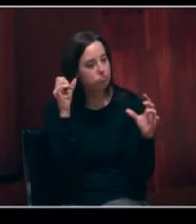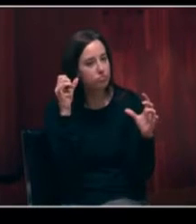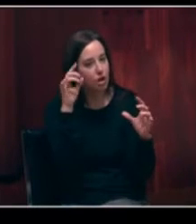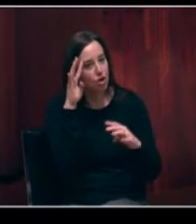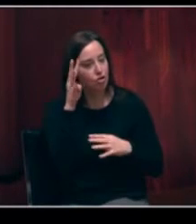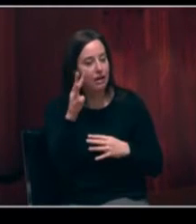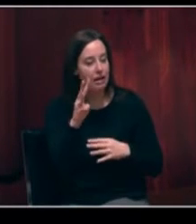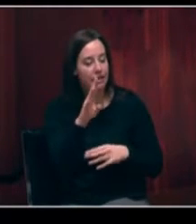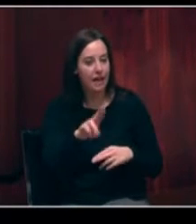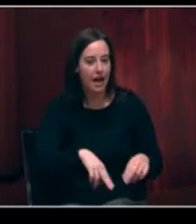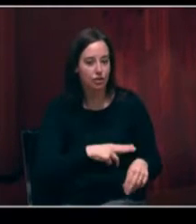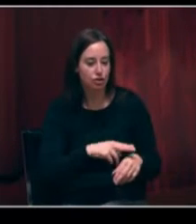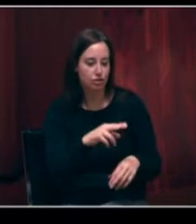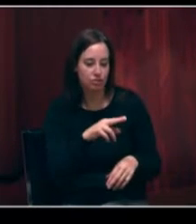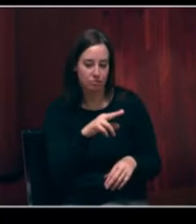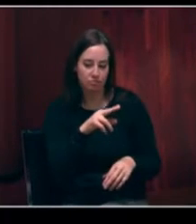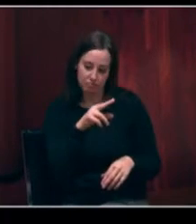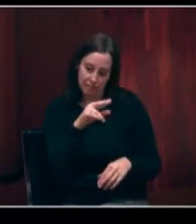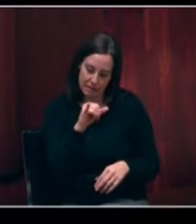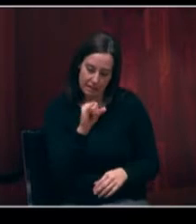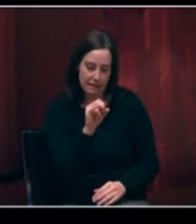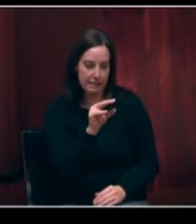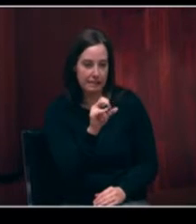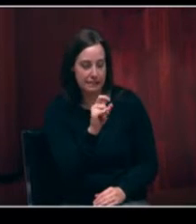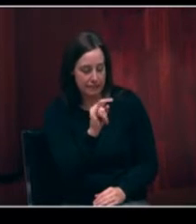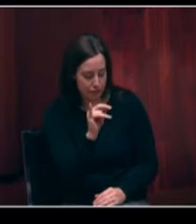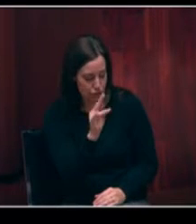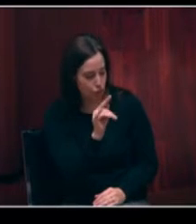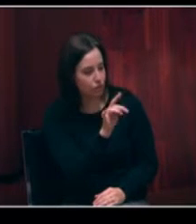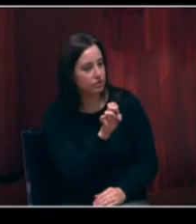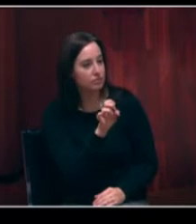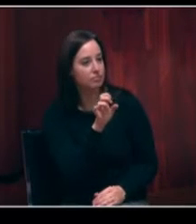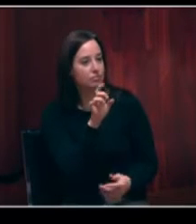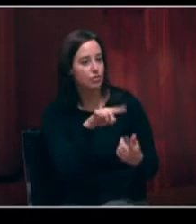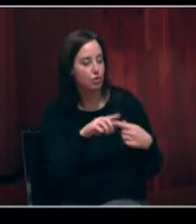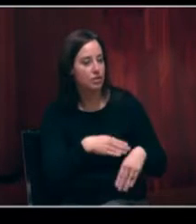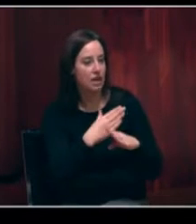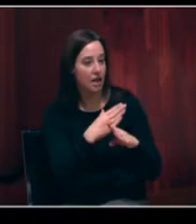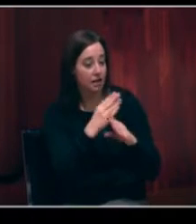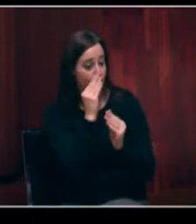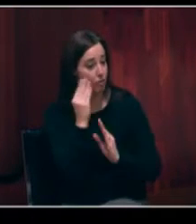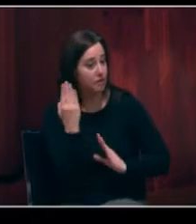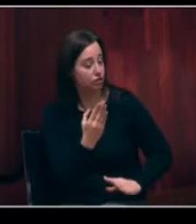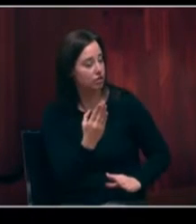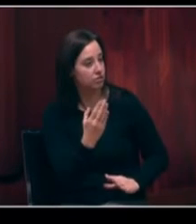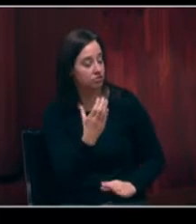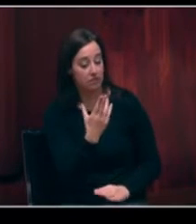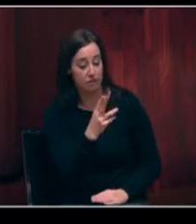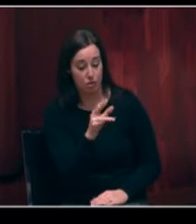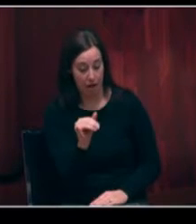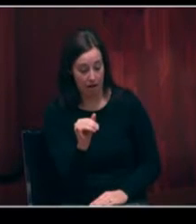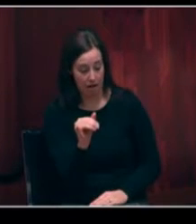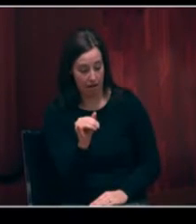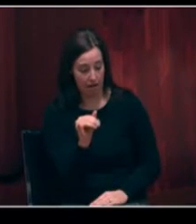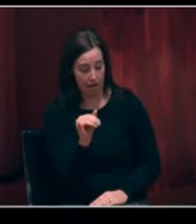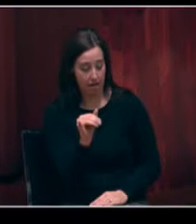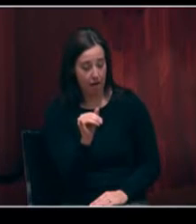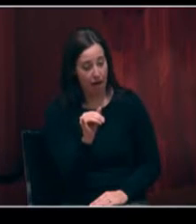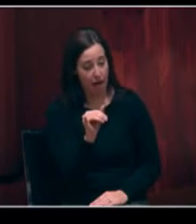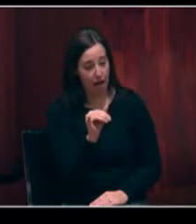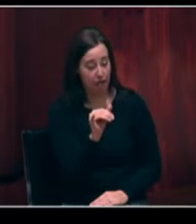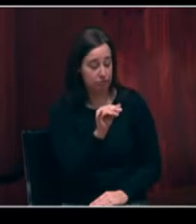of Standards and Technology on how to protect CUI when it's entrusted to industry. So the White House basically said, you know, paraphrasing here, they